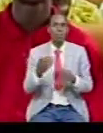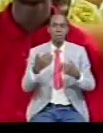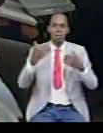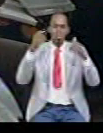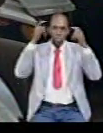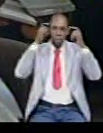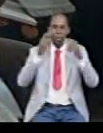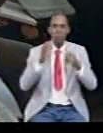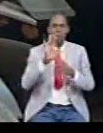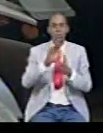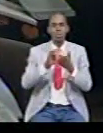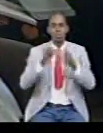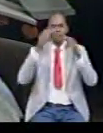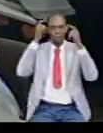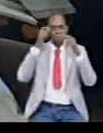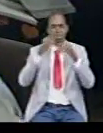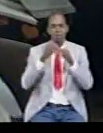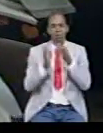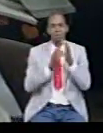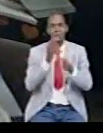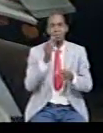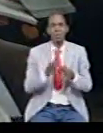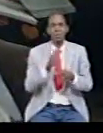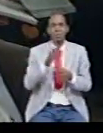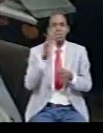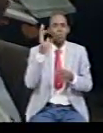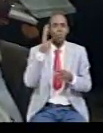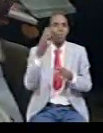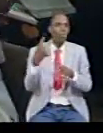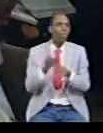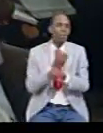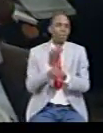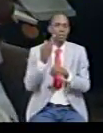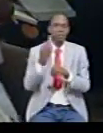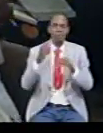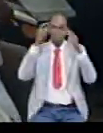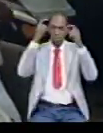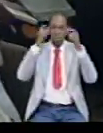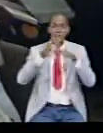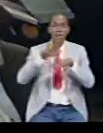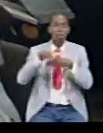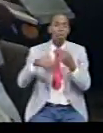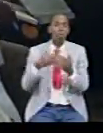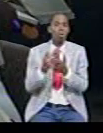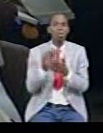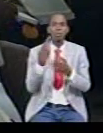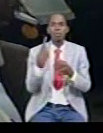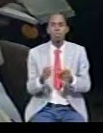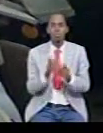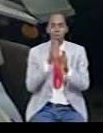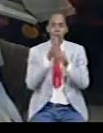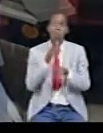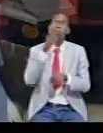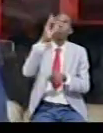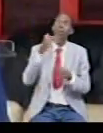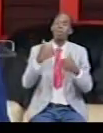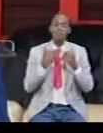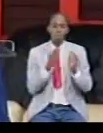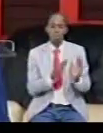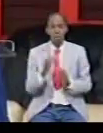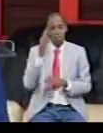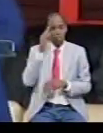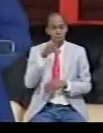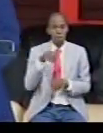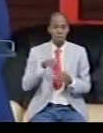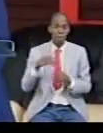crown. You will win the crown. And all the reward God has for you in eternity, you will